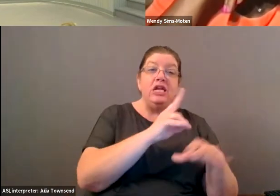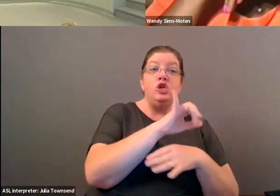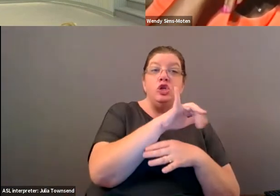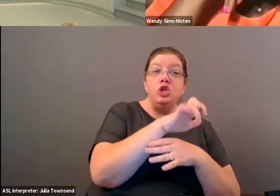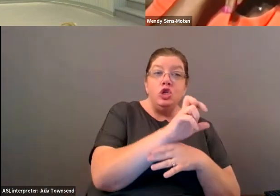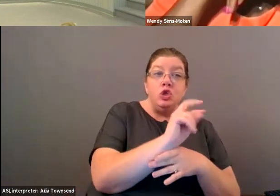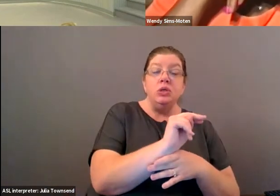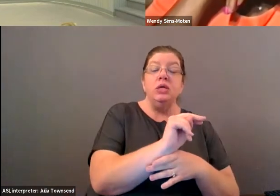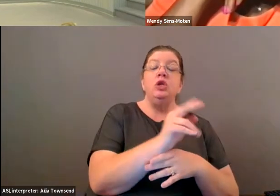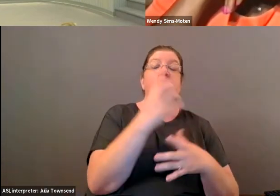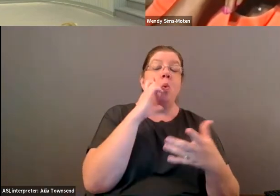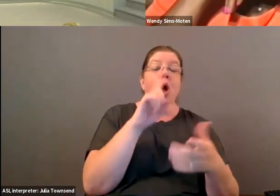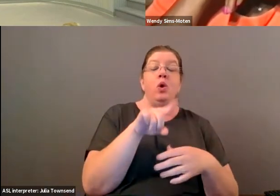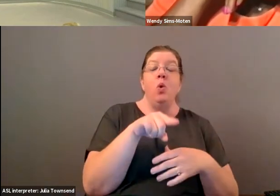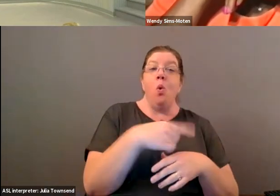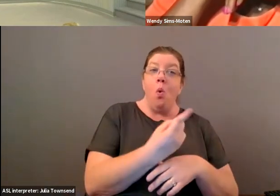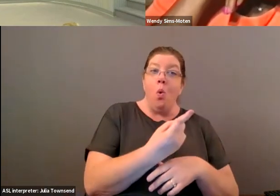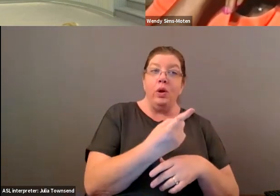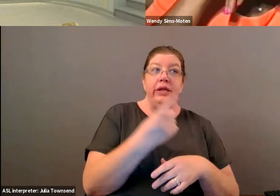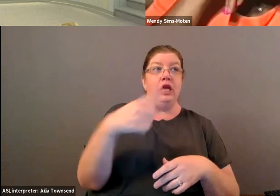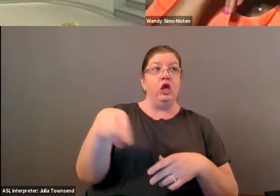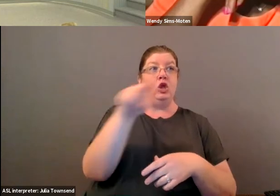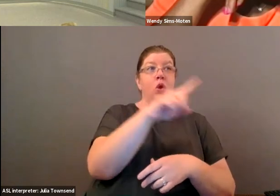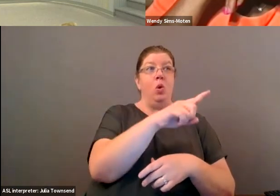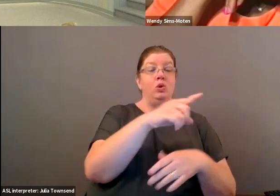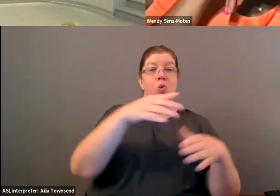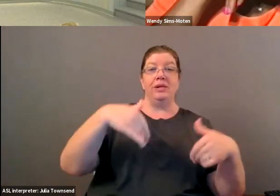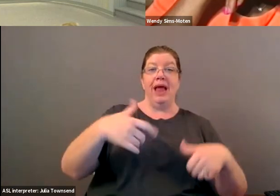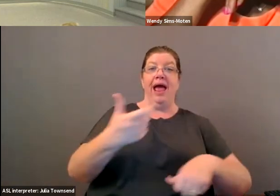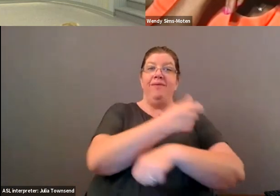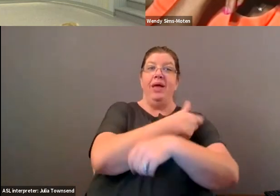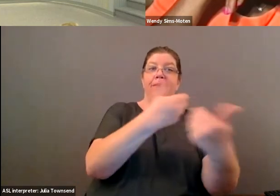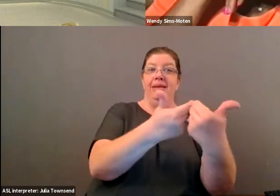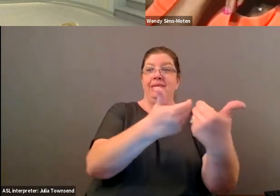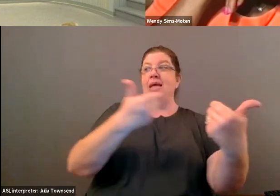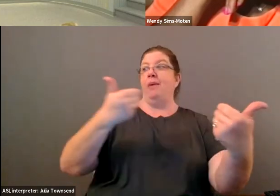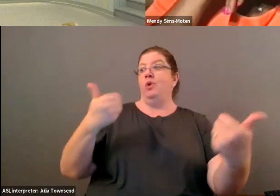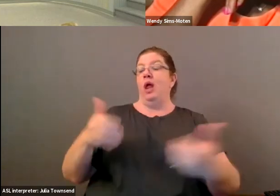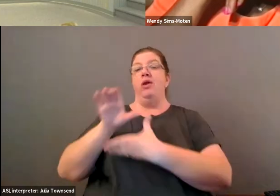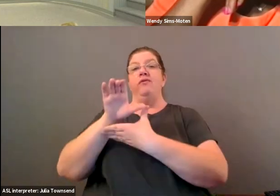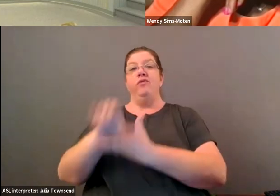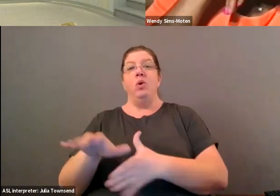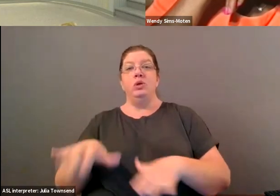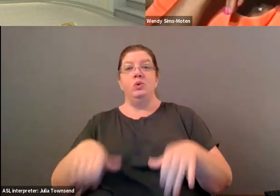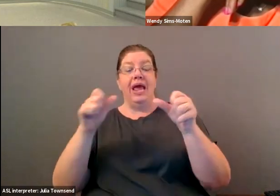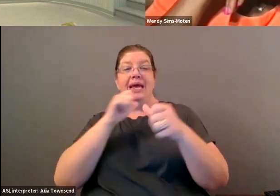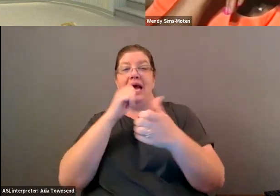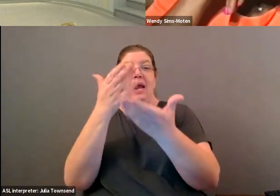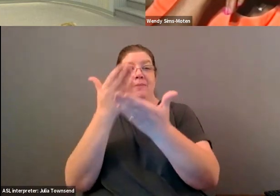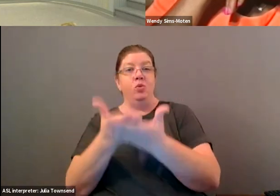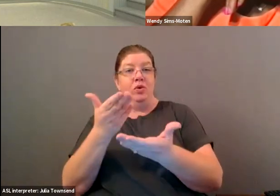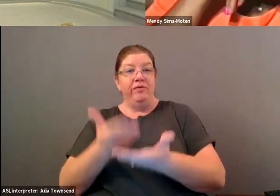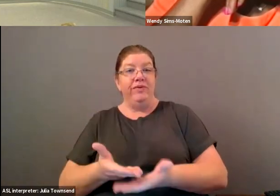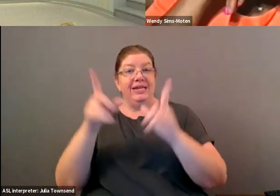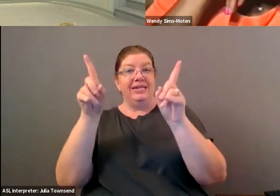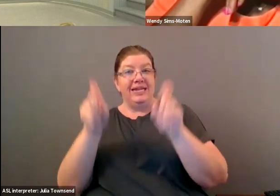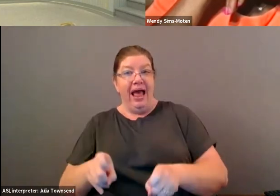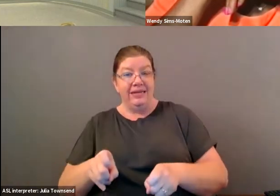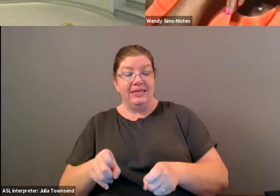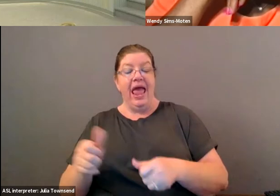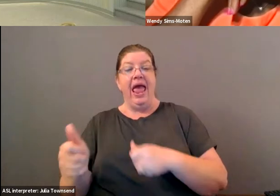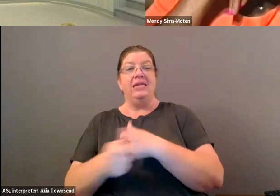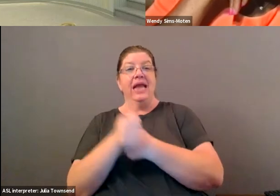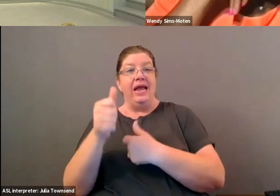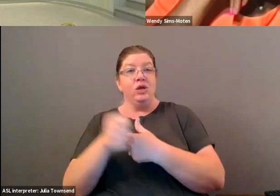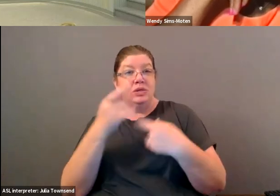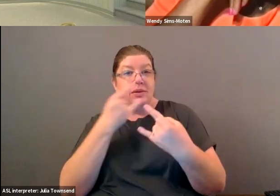you want only the unvaccinated to be separated out and forced to take unproven tests and wear dangerous